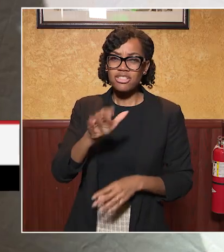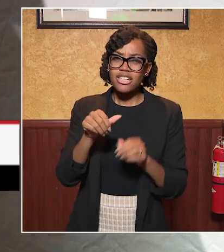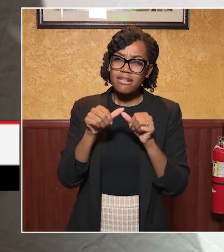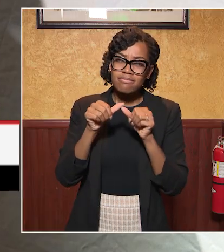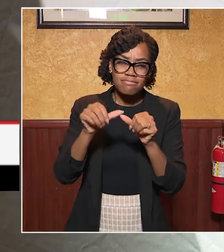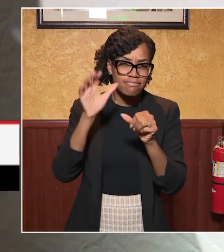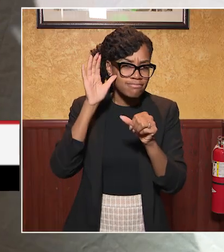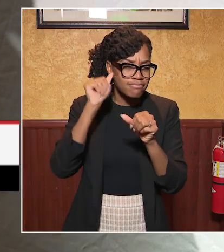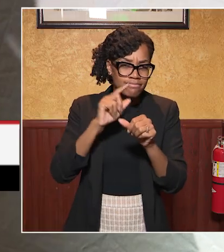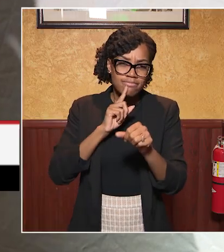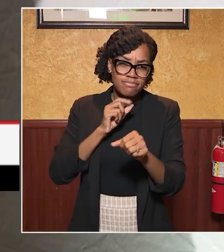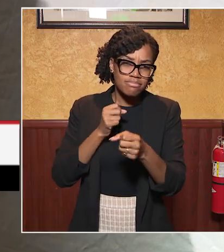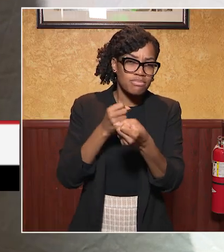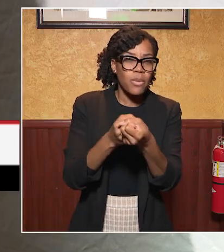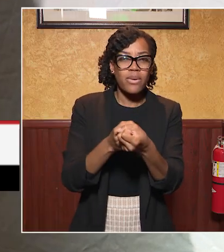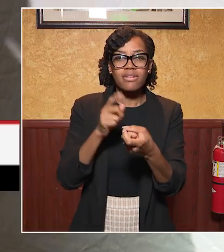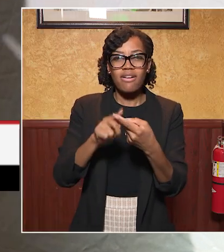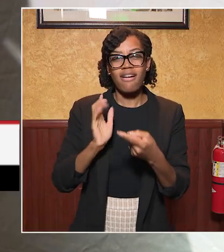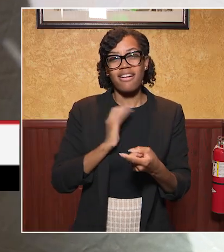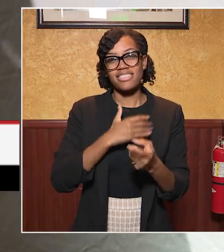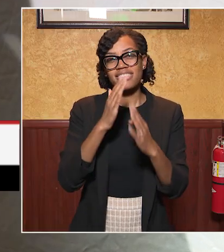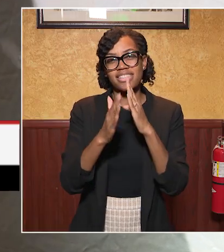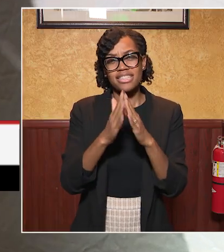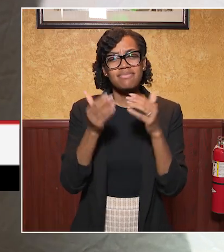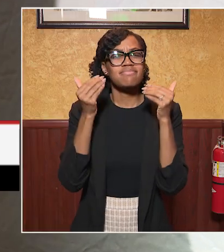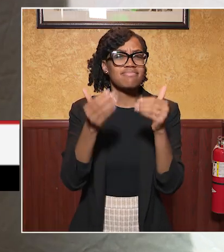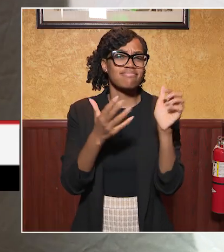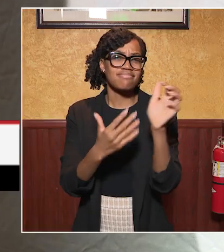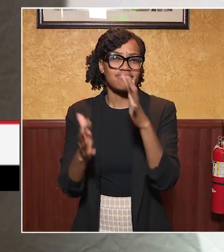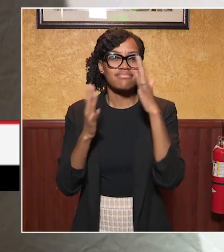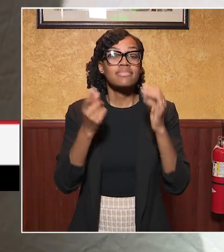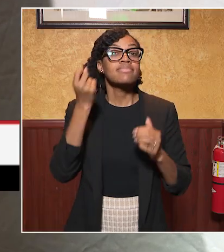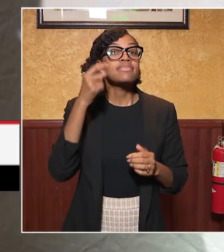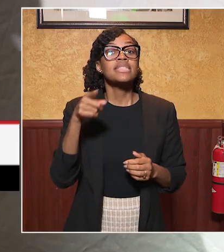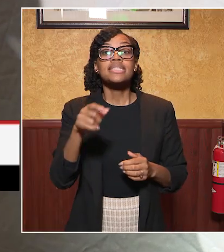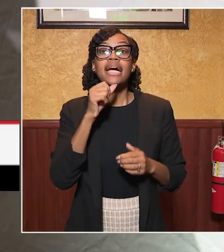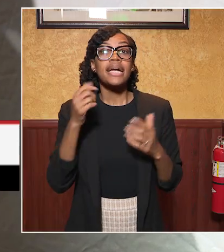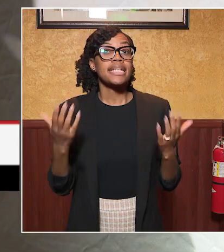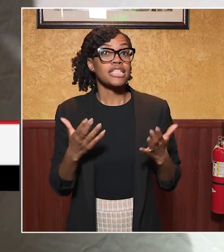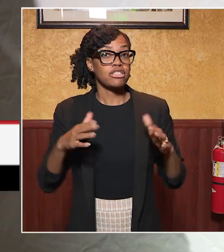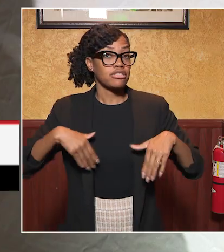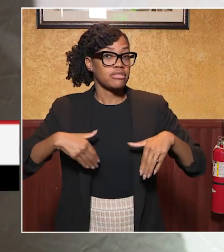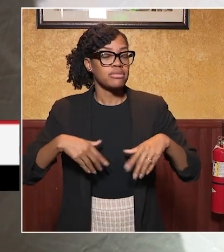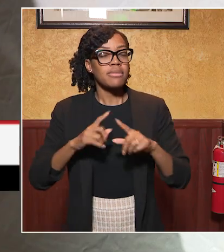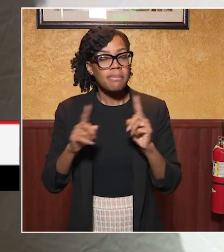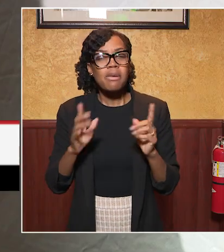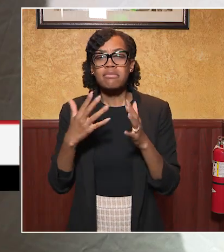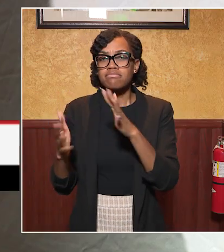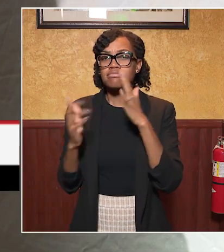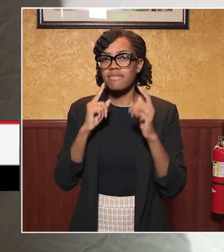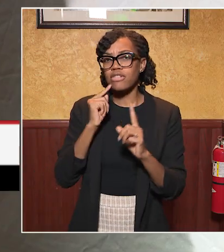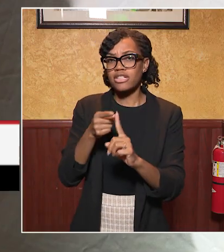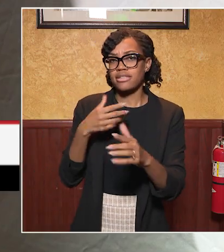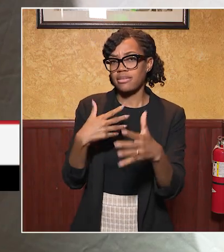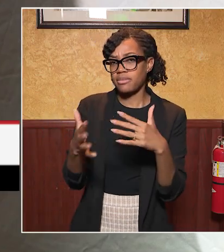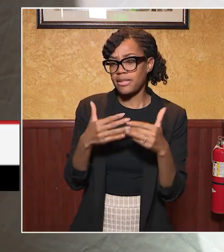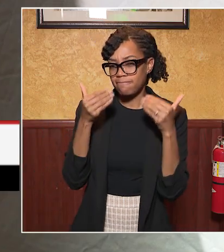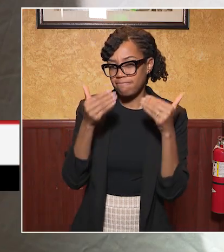dedication and to support to our city. Let's give the mayor, even though she's not here, let's give our mayor a round of